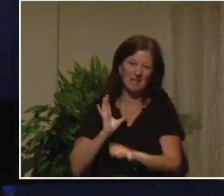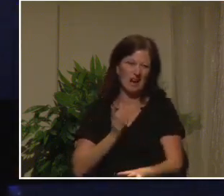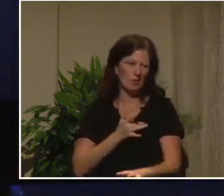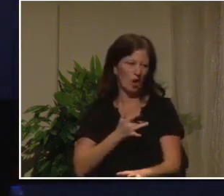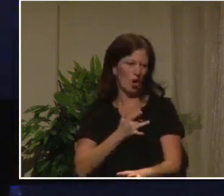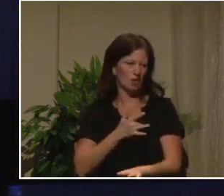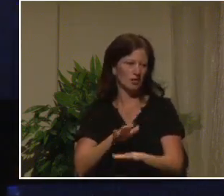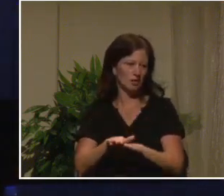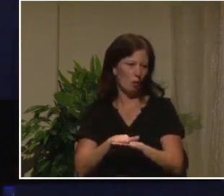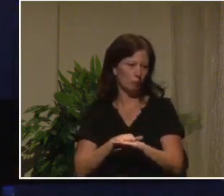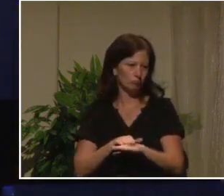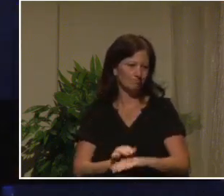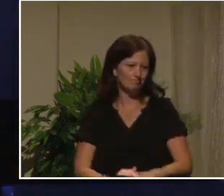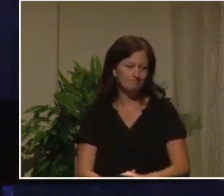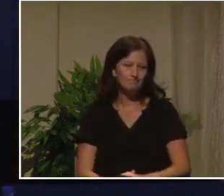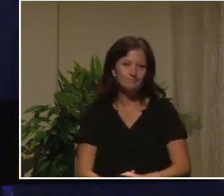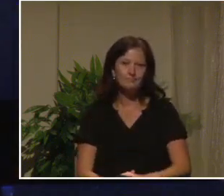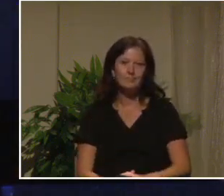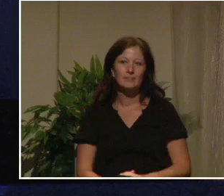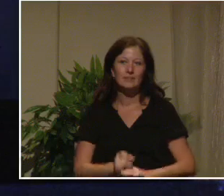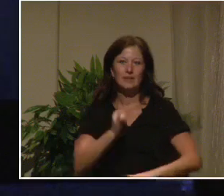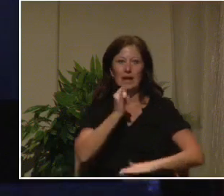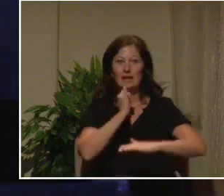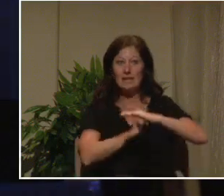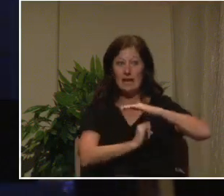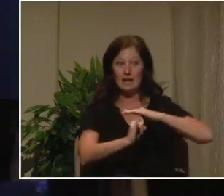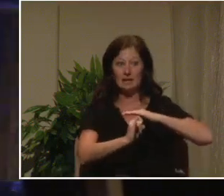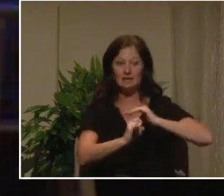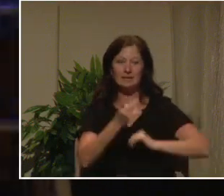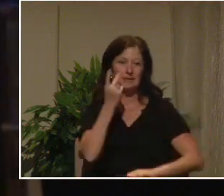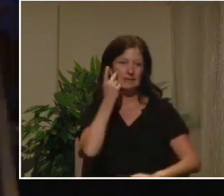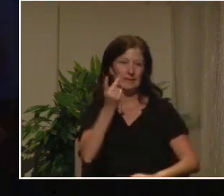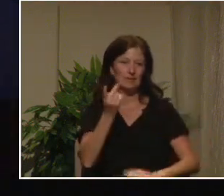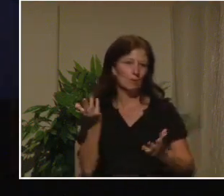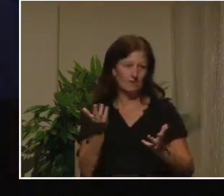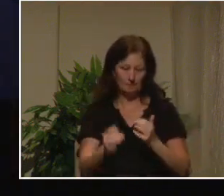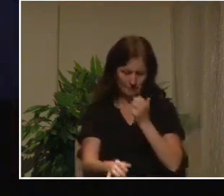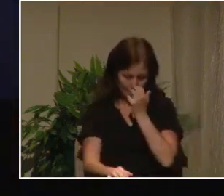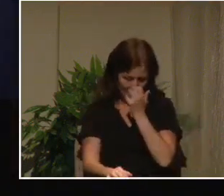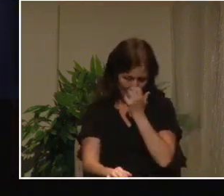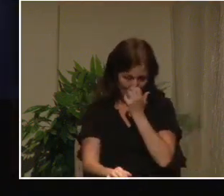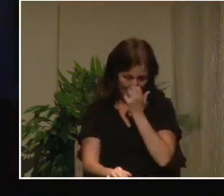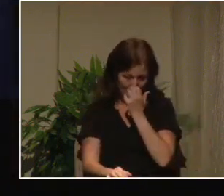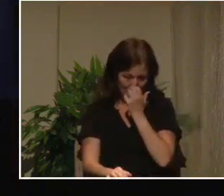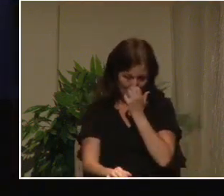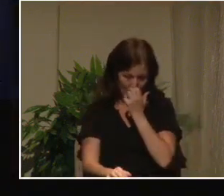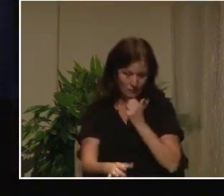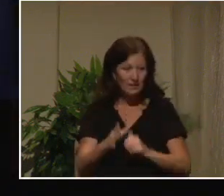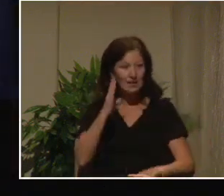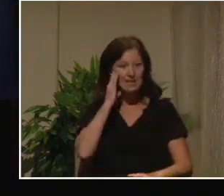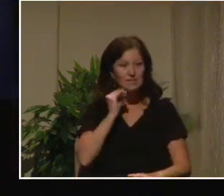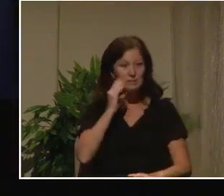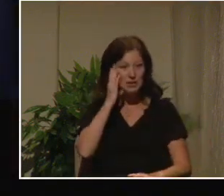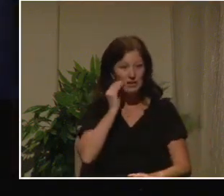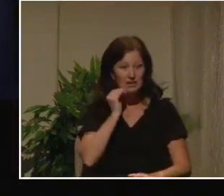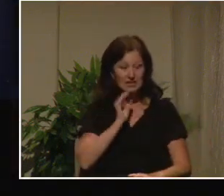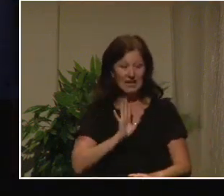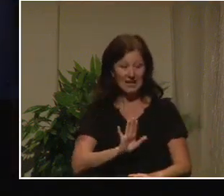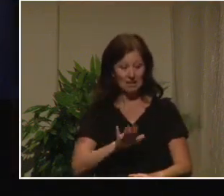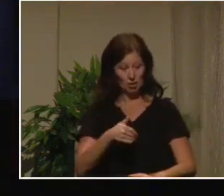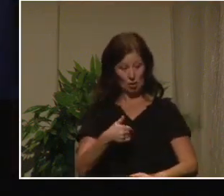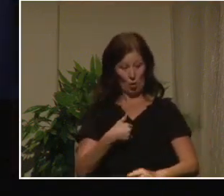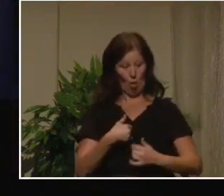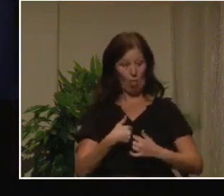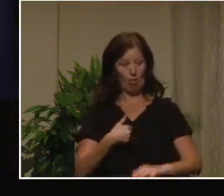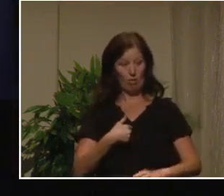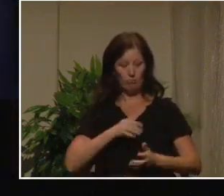And this is what Isaiah sees about God. He's going to experience a complete upheaval in his soul. And